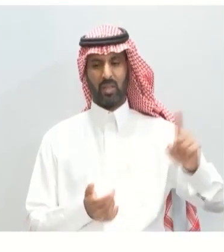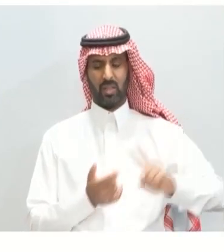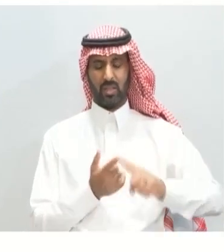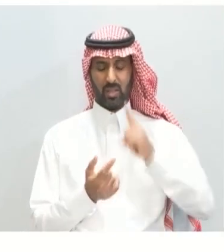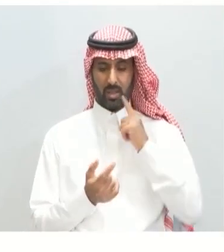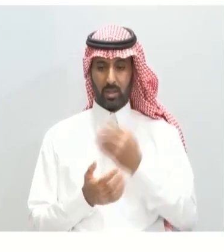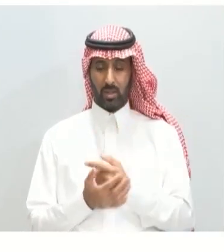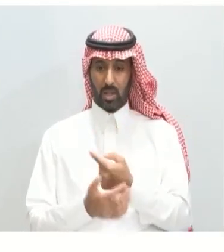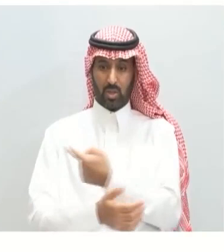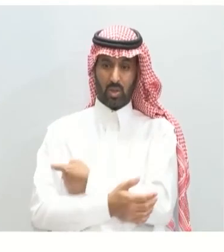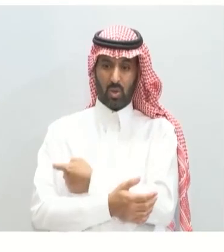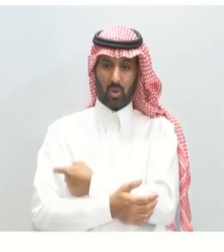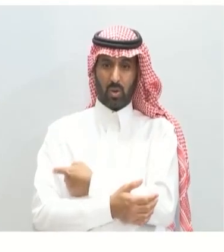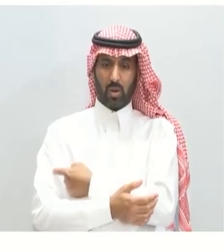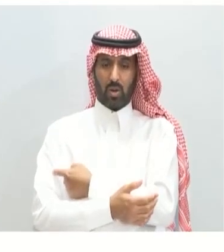Pediatric.